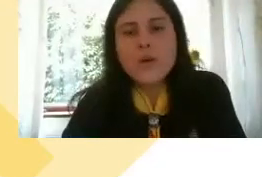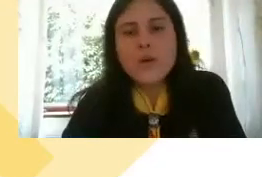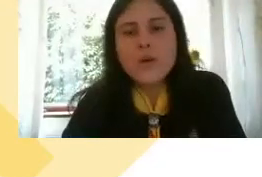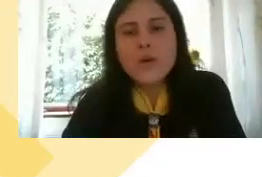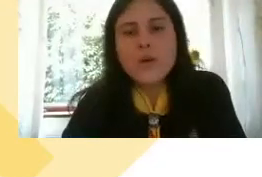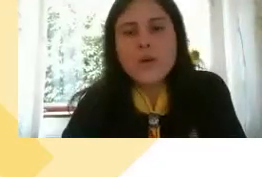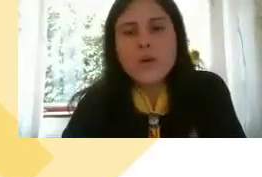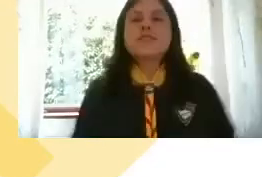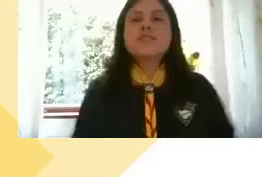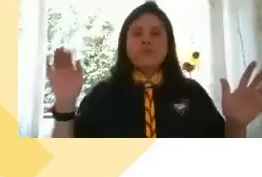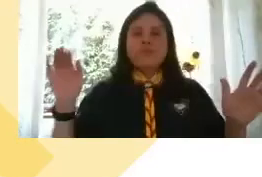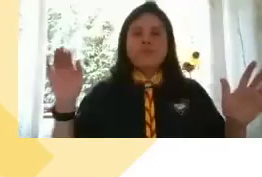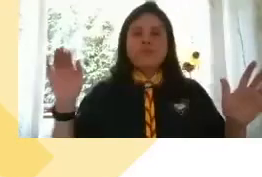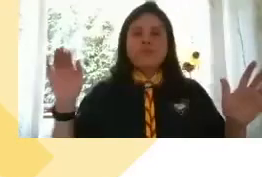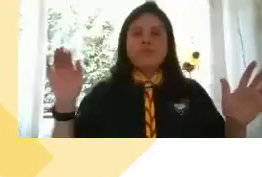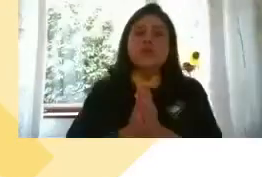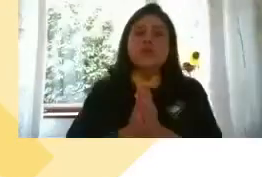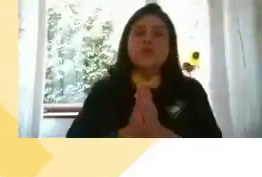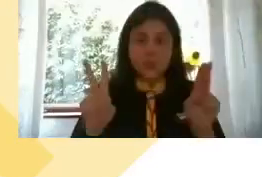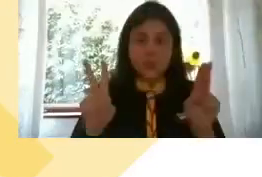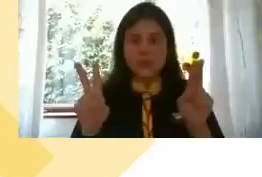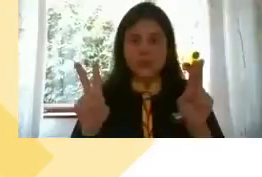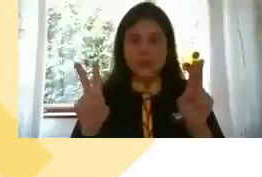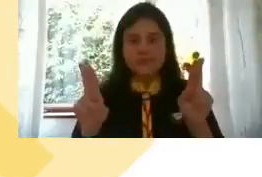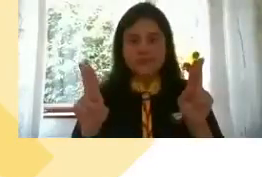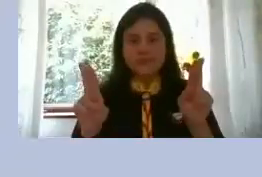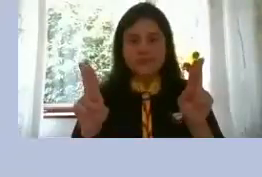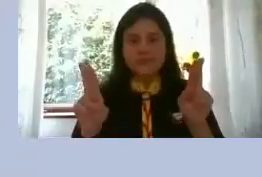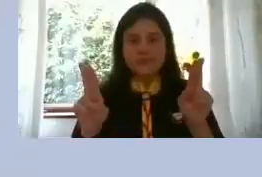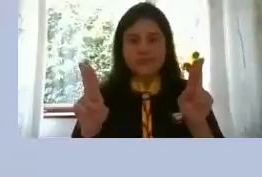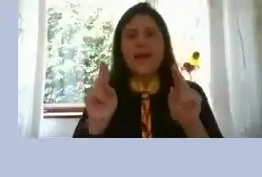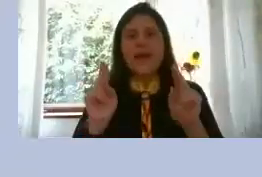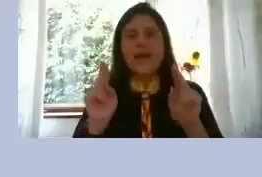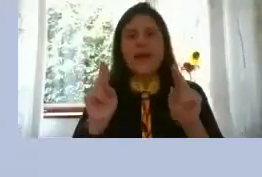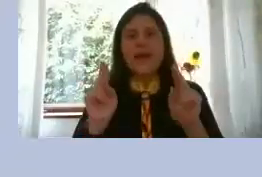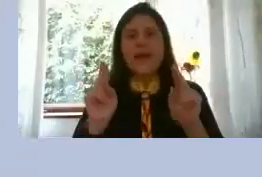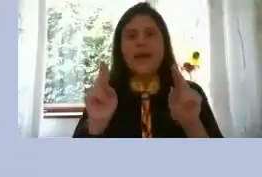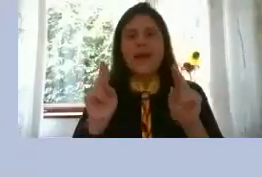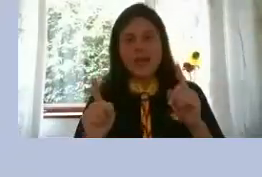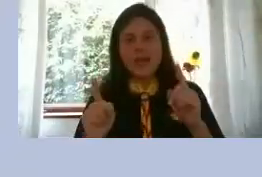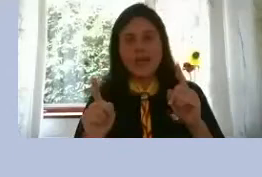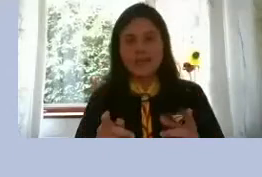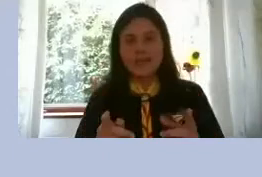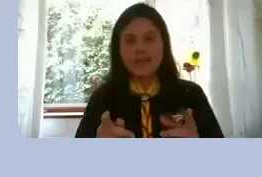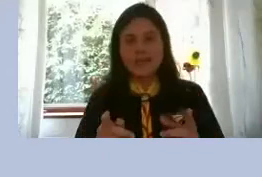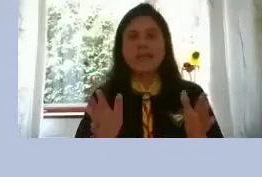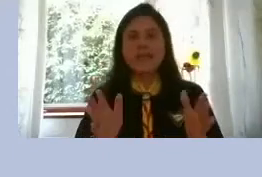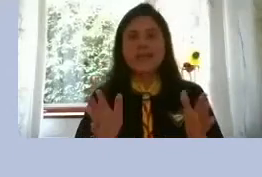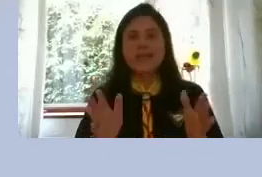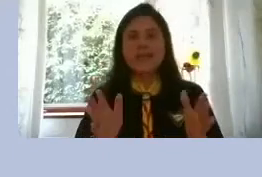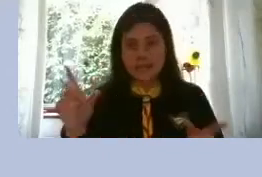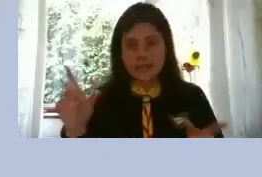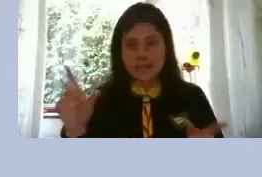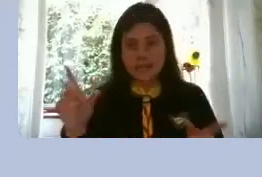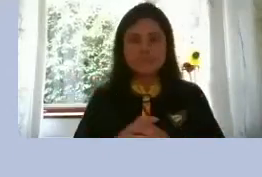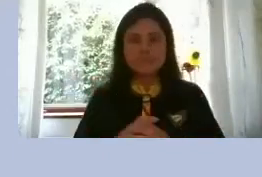All right, so you need to learn two songs, and we are going to learn today one that is the